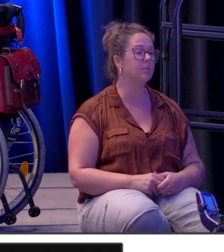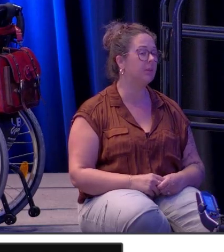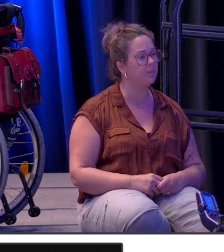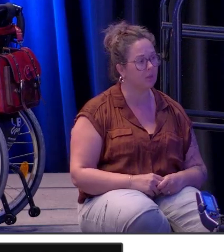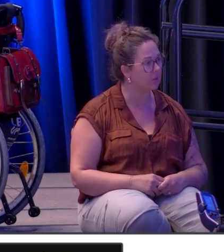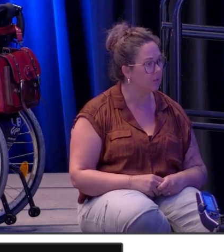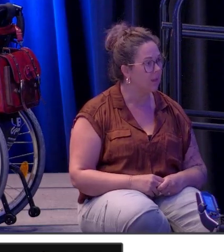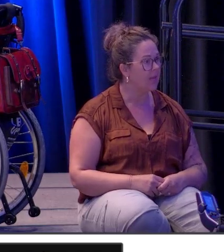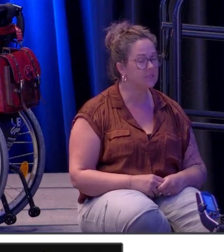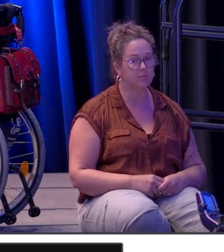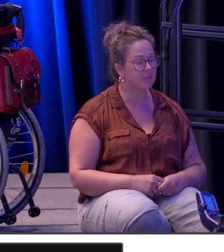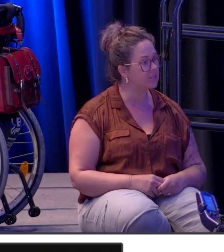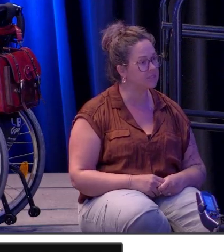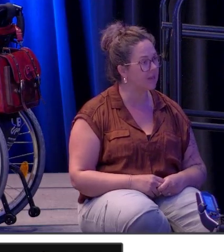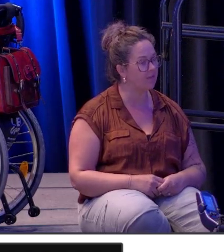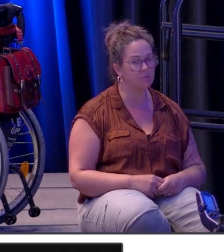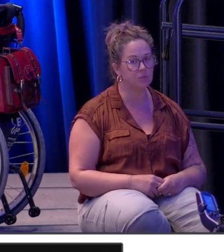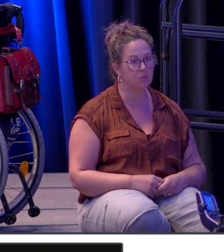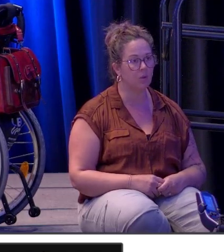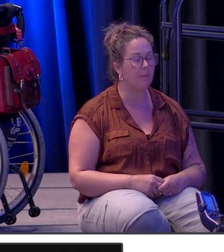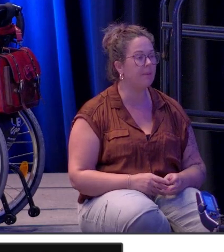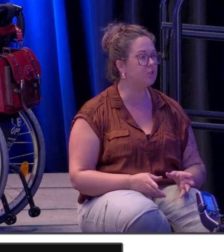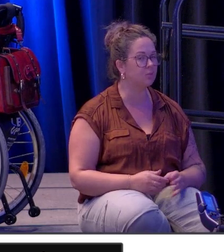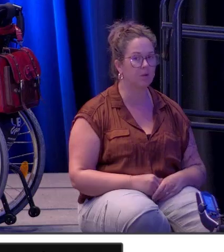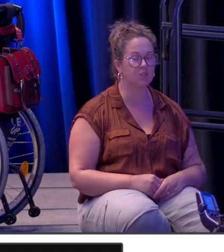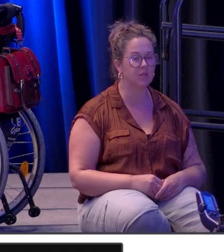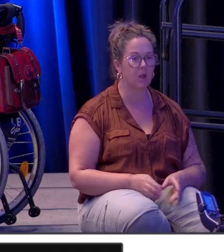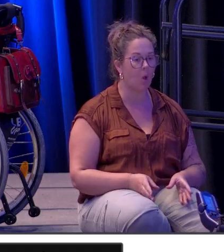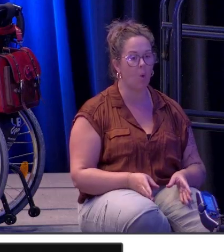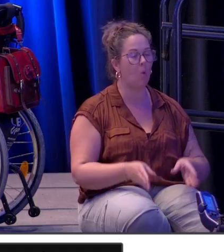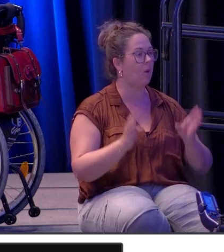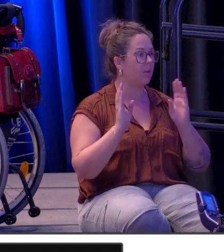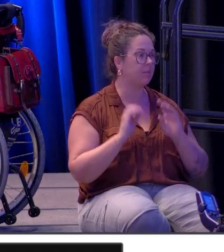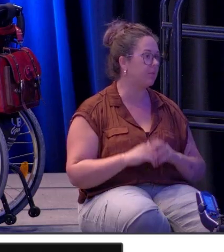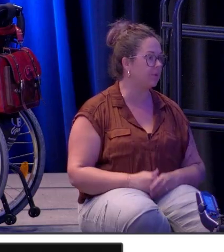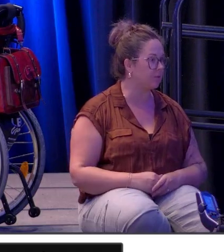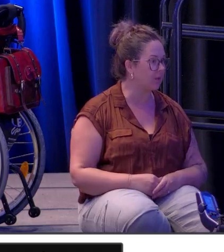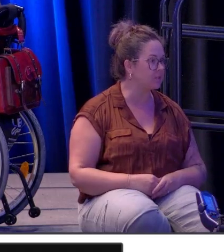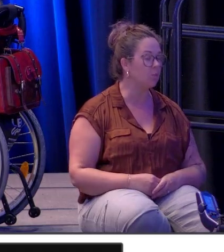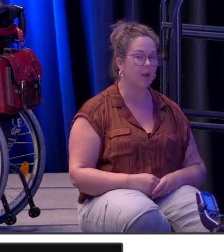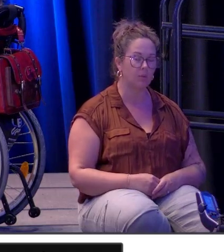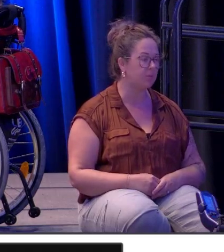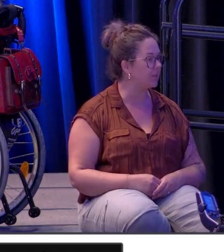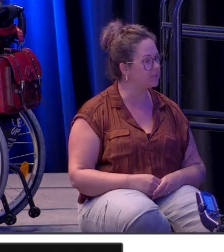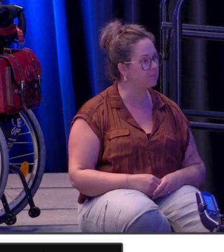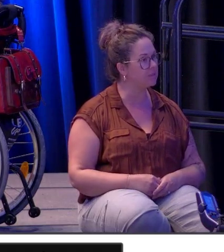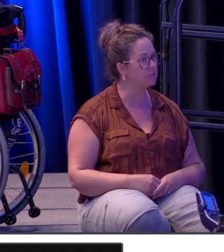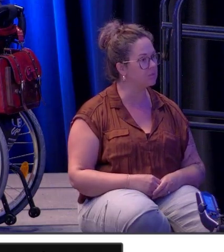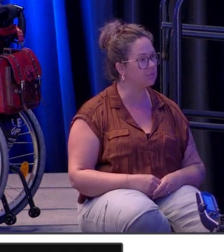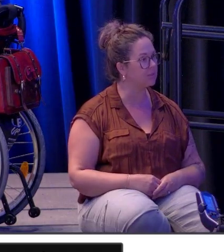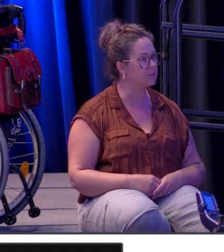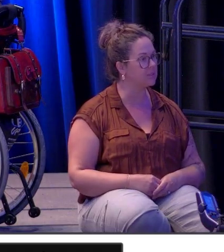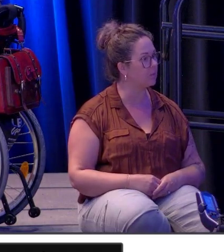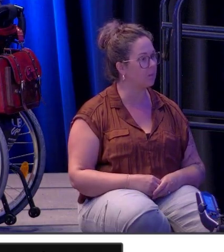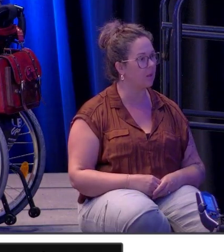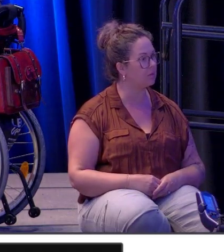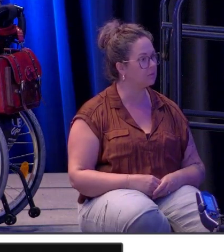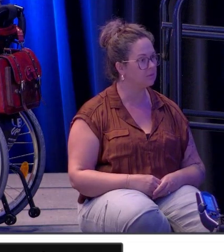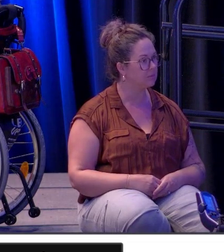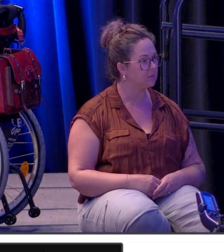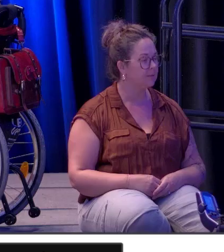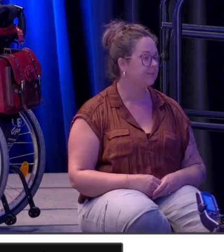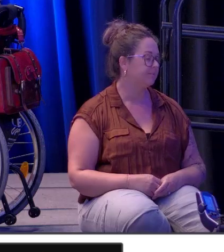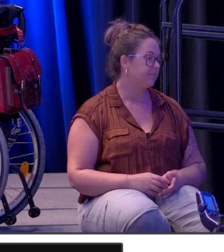also thinking about the dance floor itself, like what would that look like to make it the most accessible? Like, okay, how many wheelchairs can actually